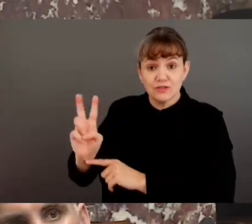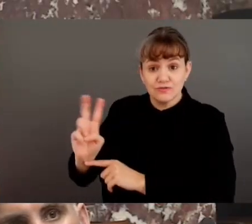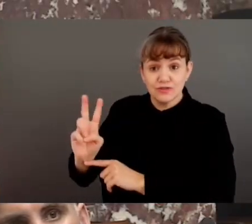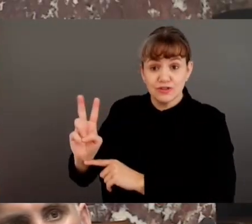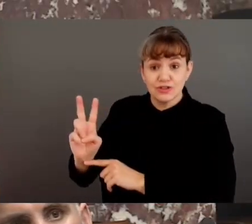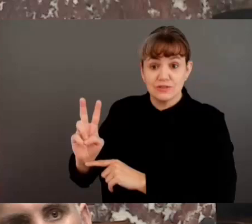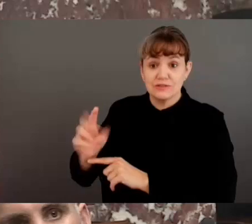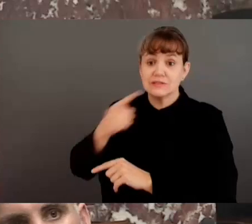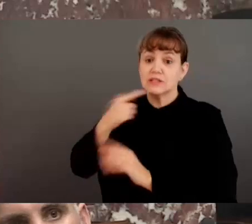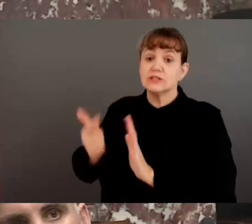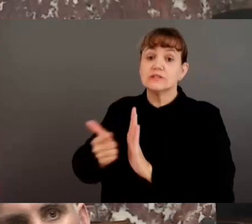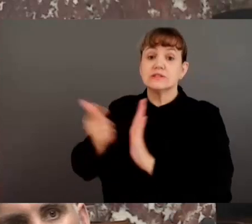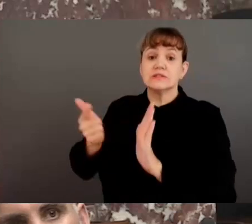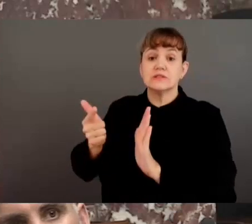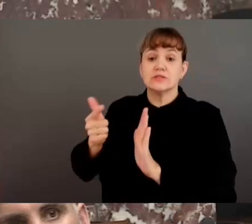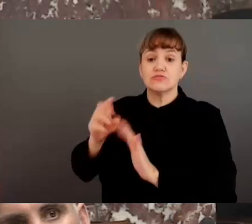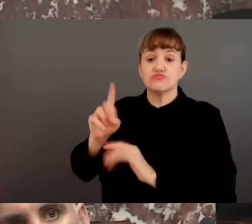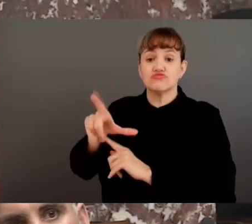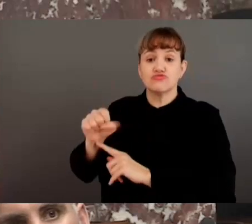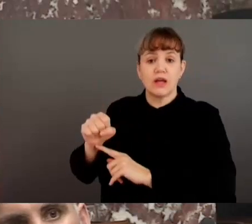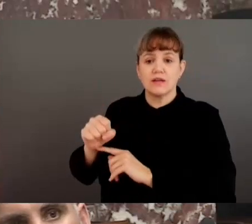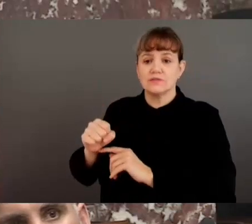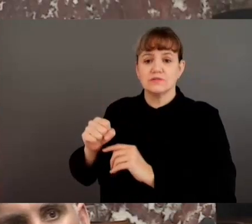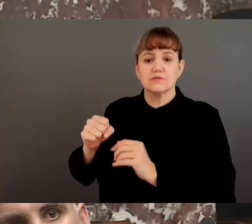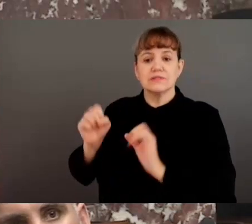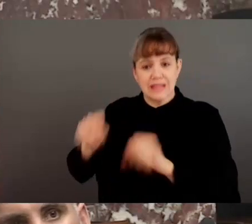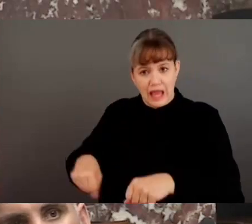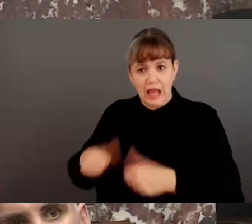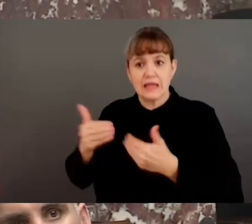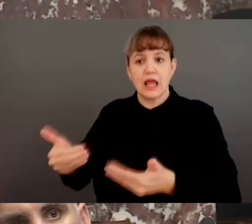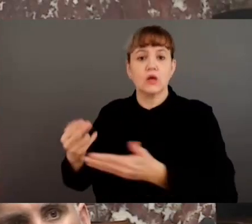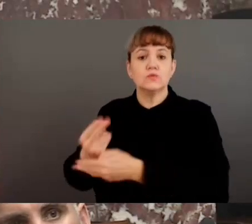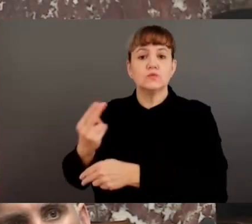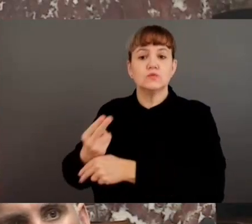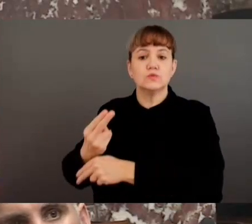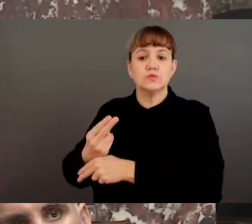and advocates for its continuance.